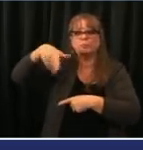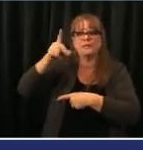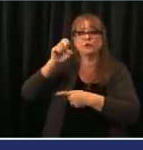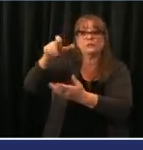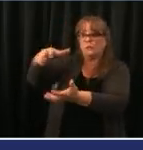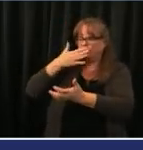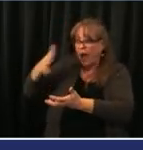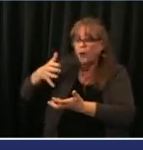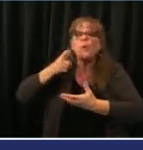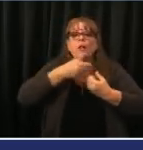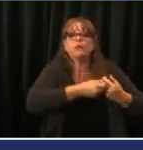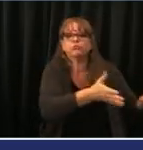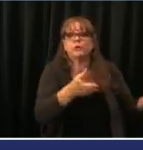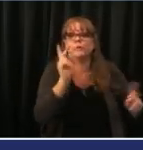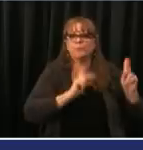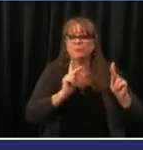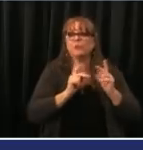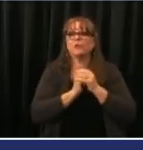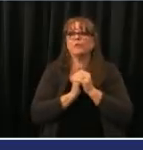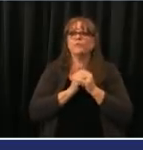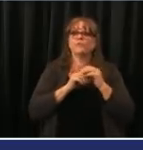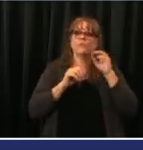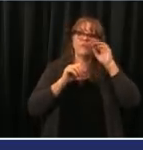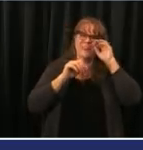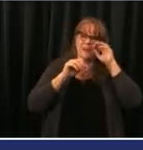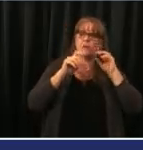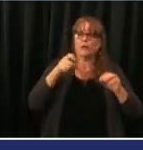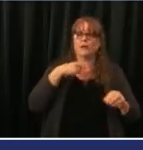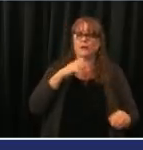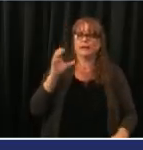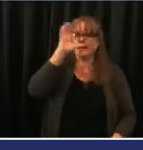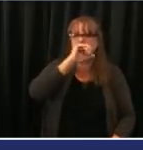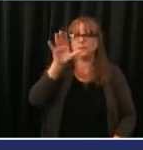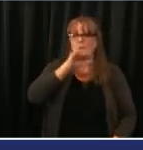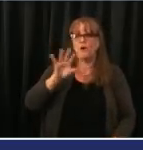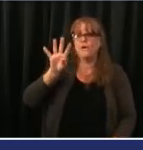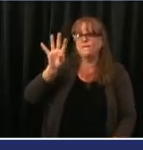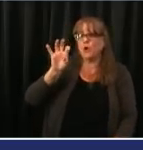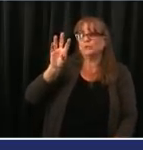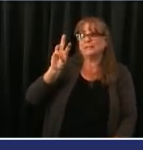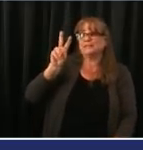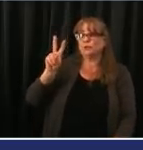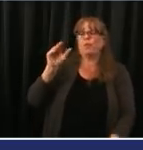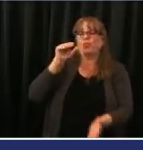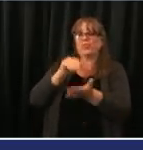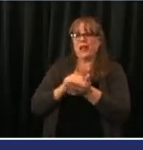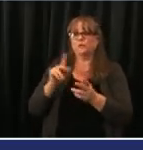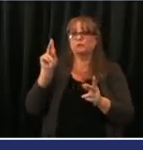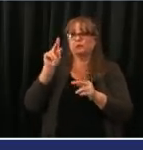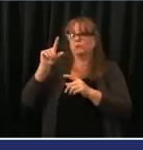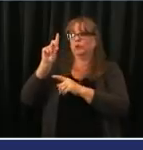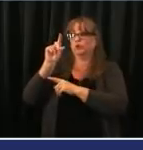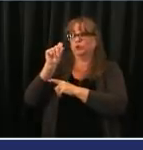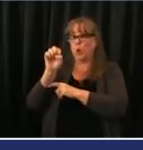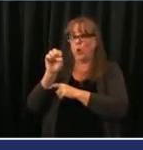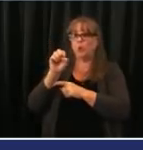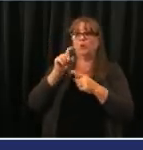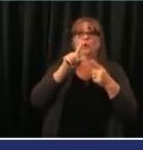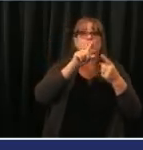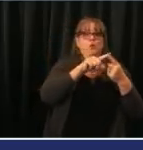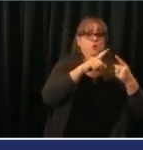that we'll receive roughly 452,000 doses between now and March 1st. But I want to make sure